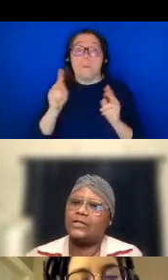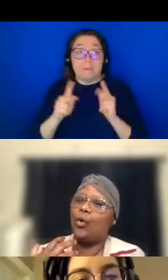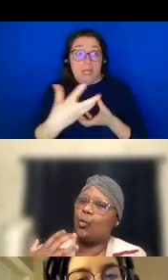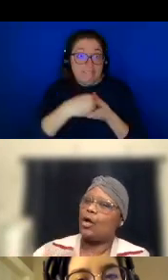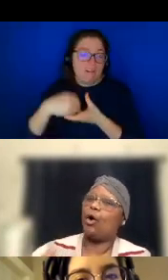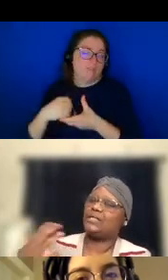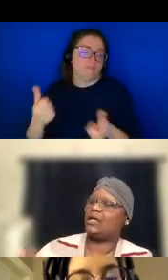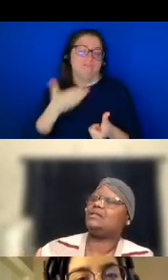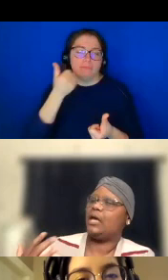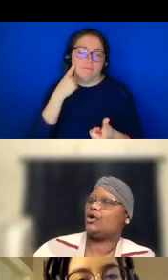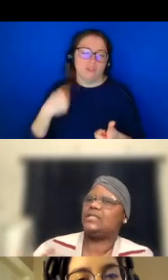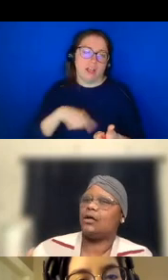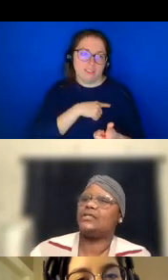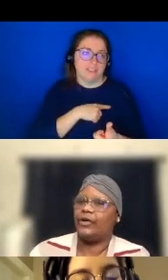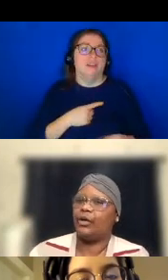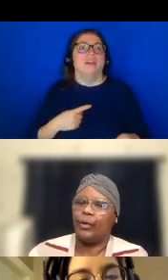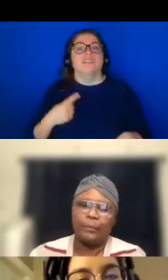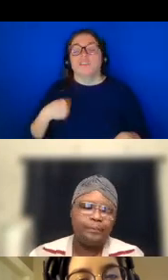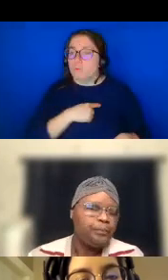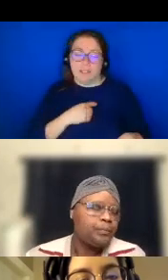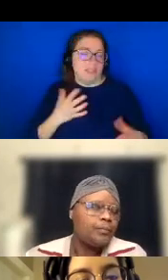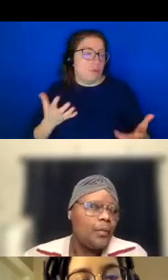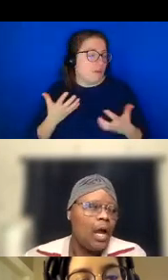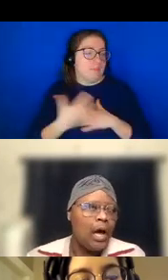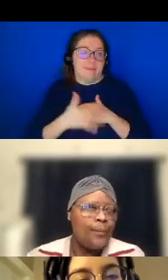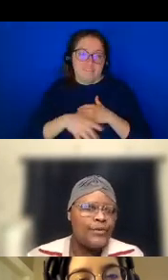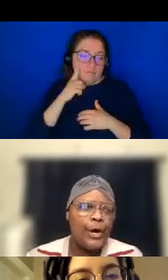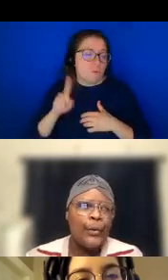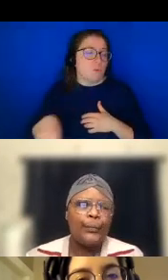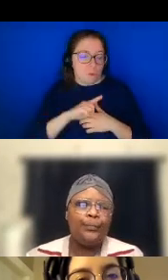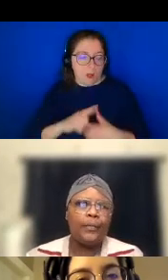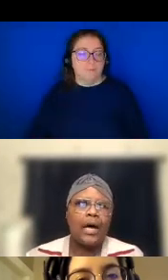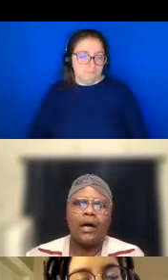us. So we always like to make ourselves available.